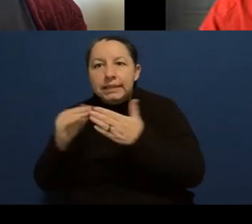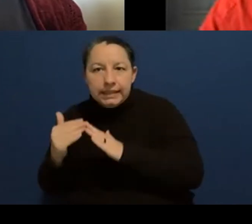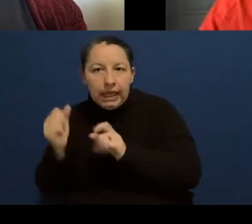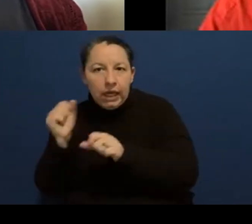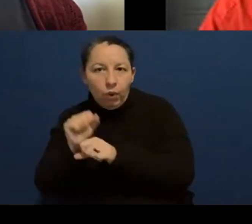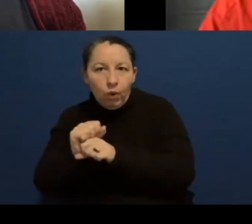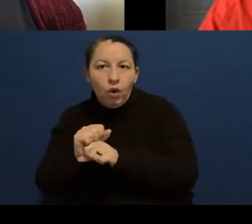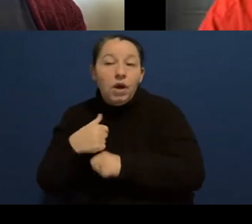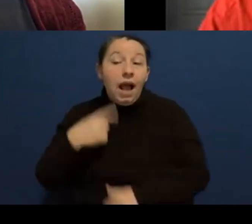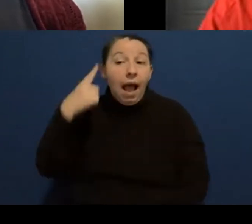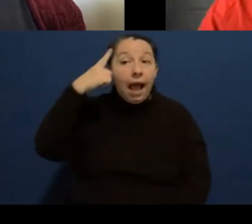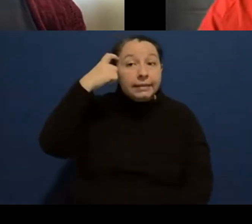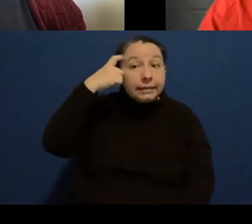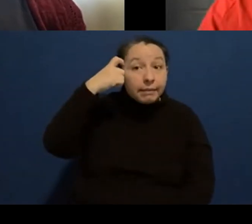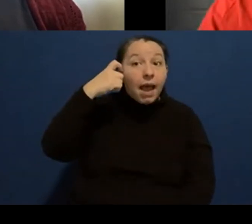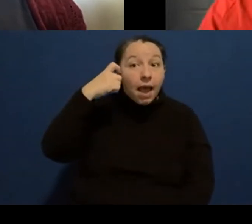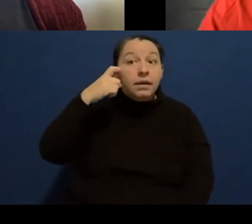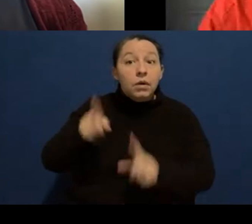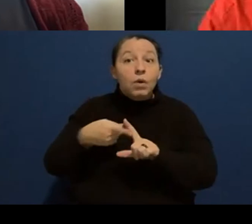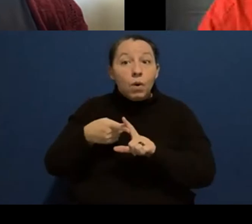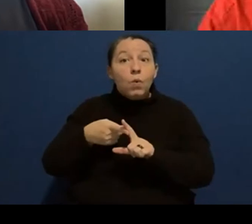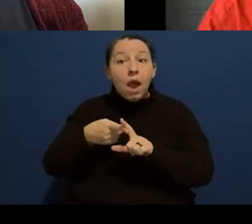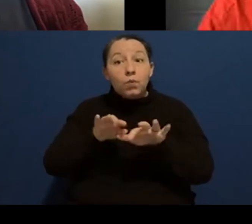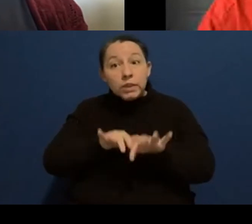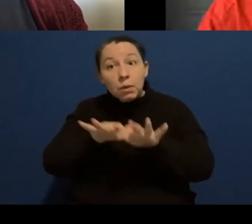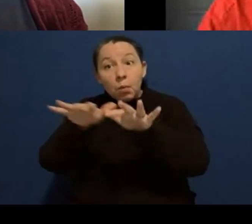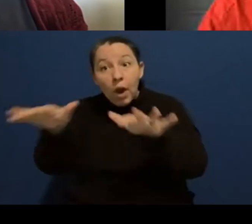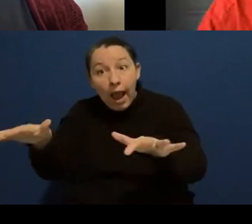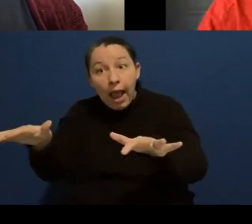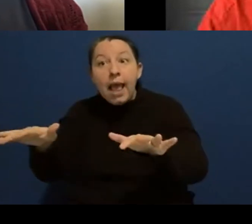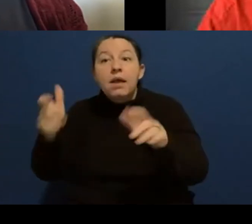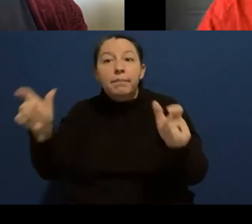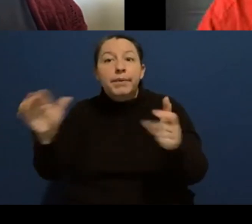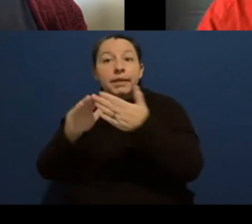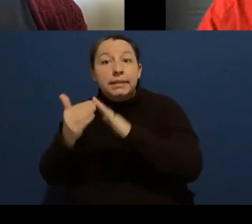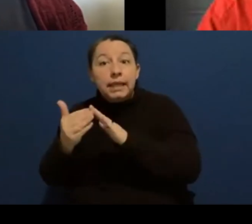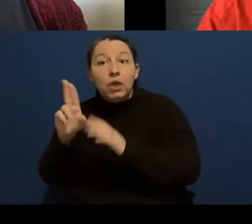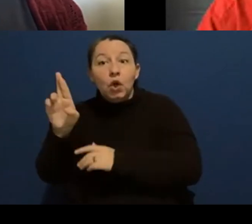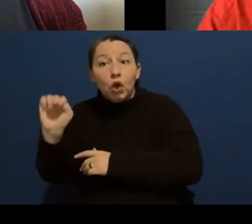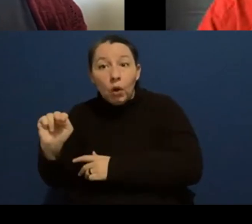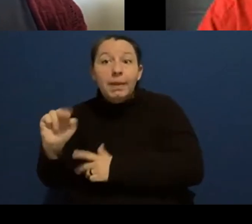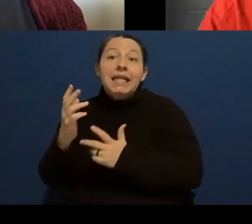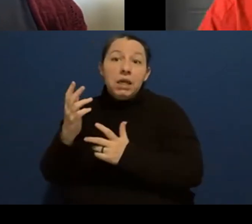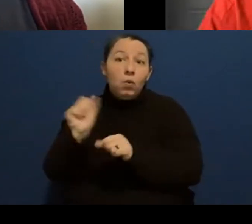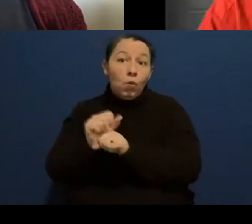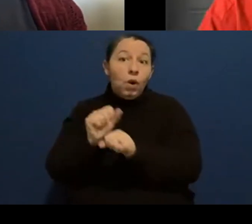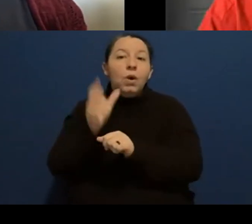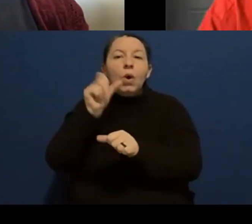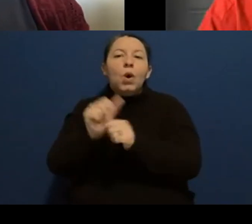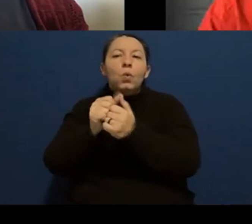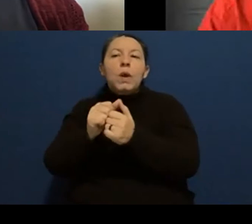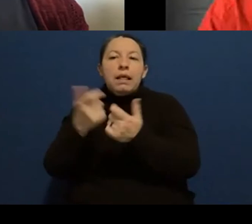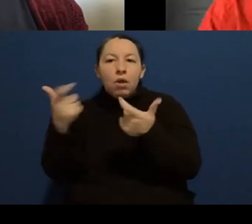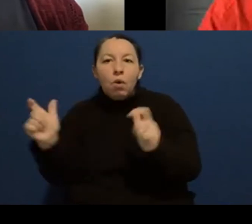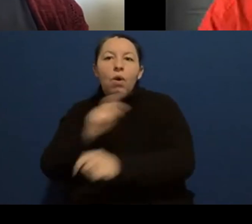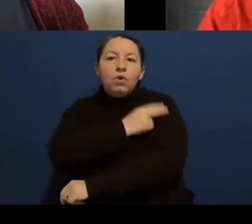suspect that as we branch out to this urban work, that we will be working with the bigger hospitals and getting more information to them.